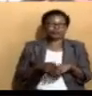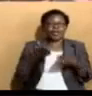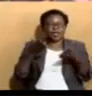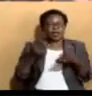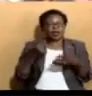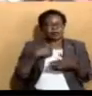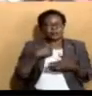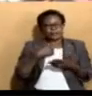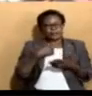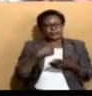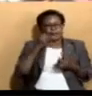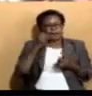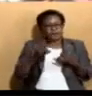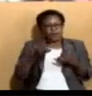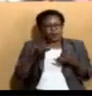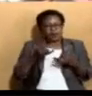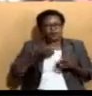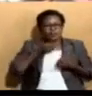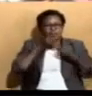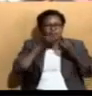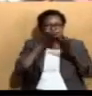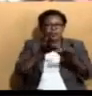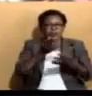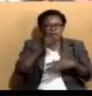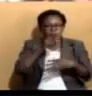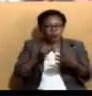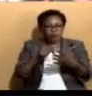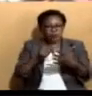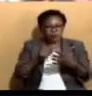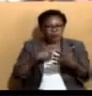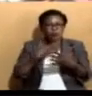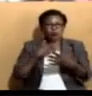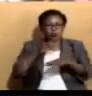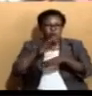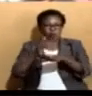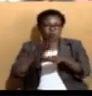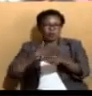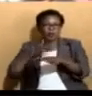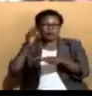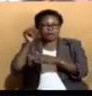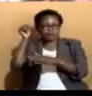my final submission before I call my learned colleague?